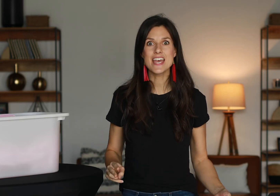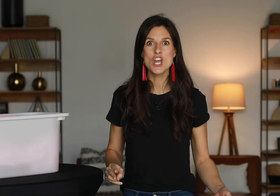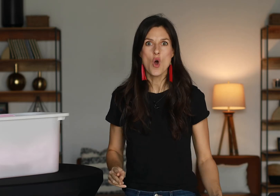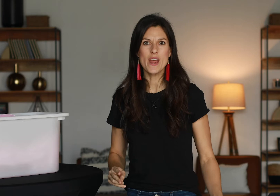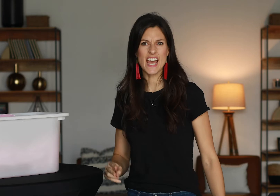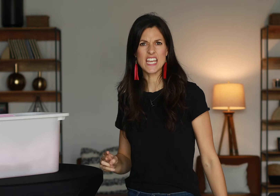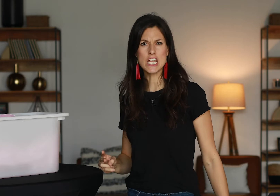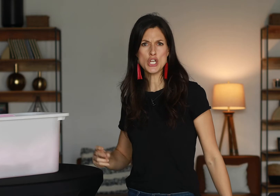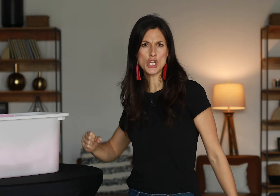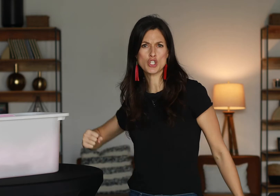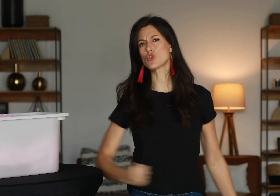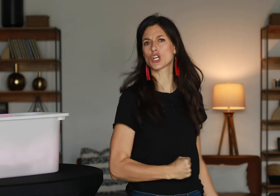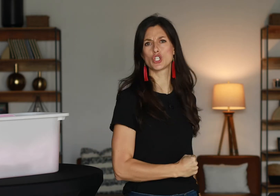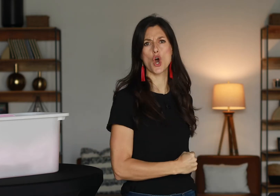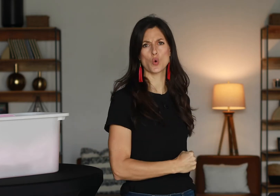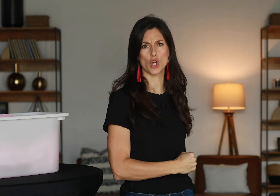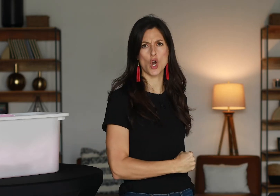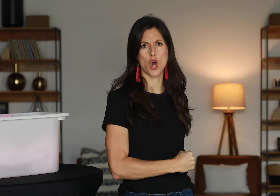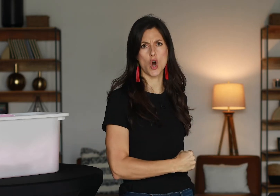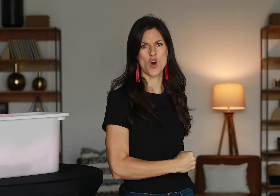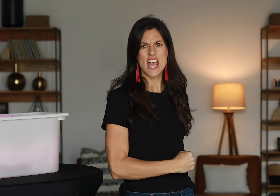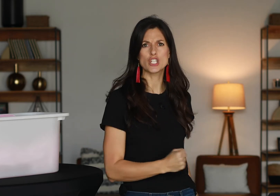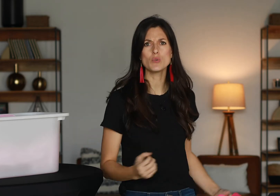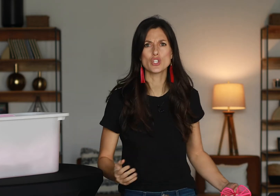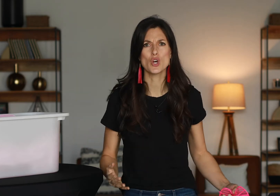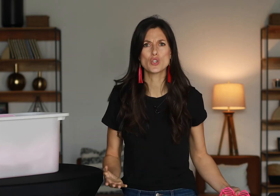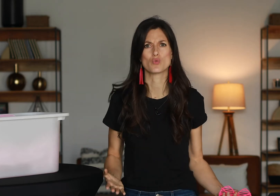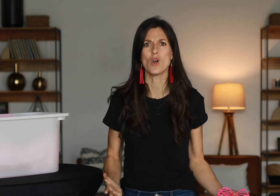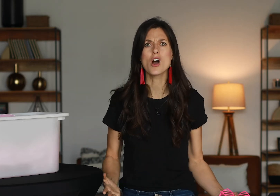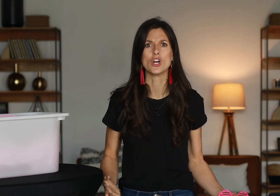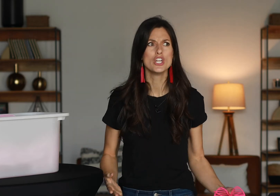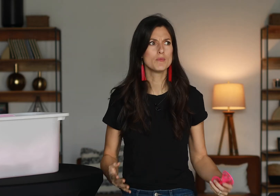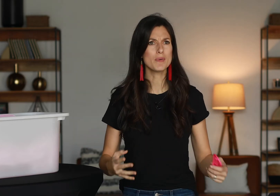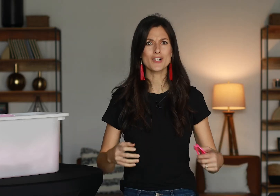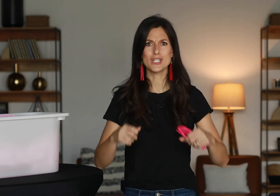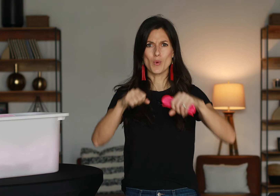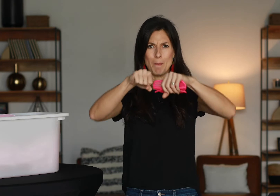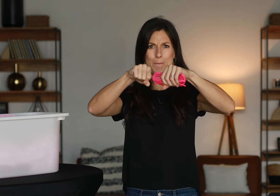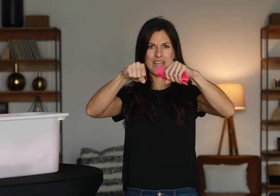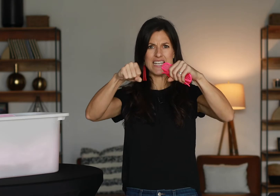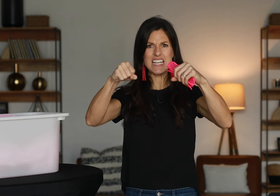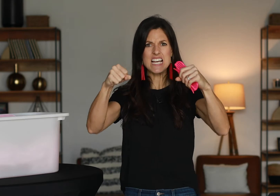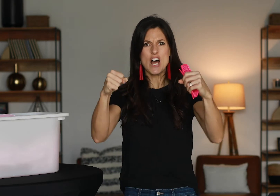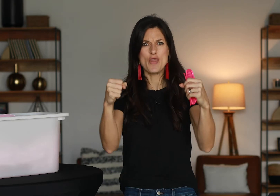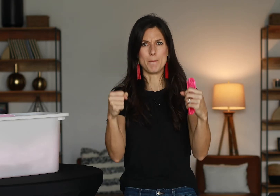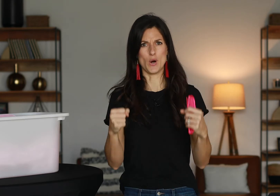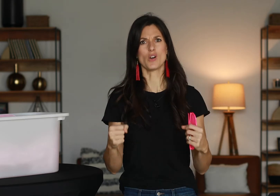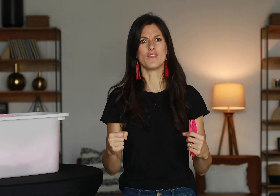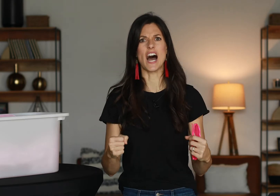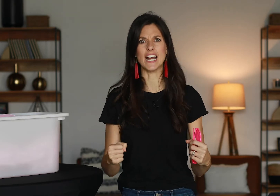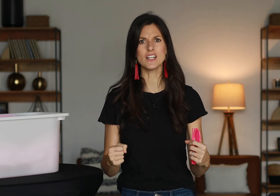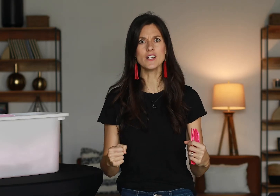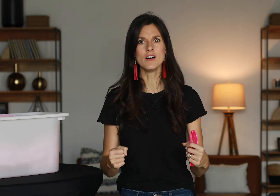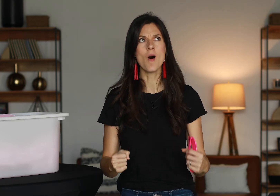And then we had Indestructo Girl, and she was so strong. Do you remember how she was bending the